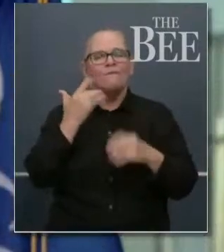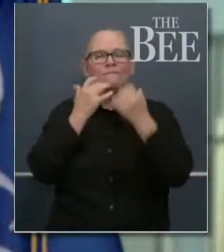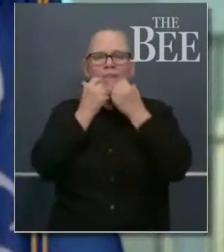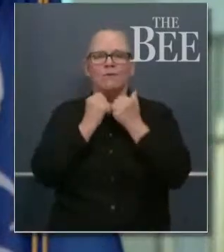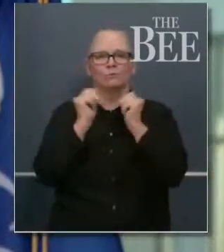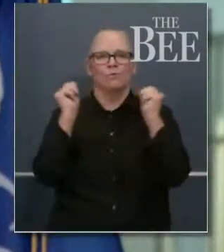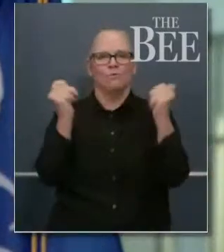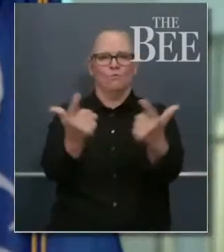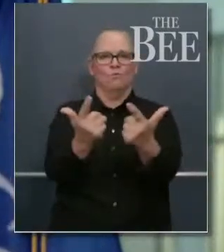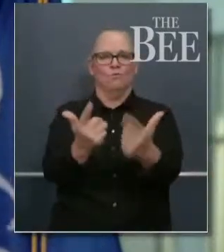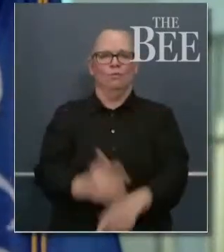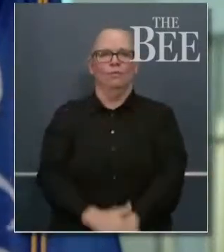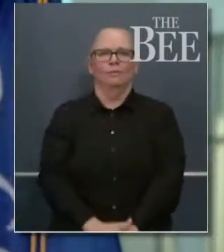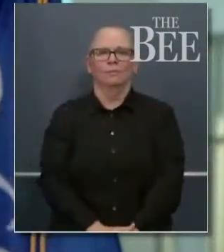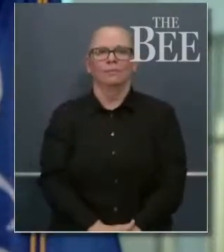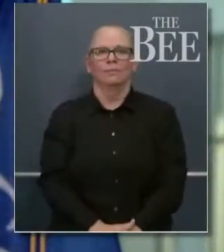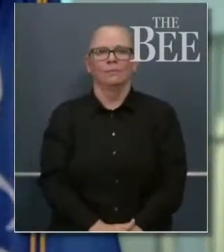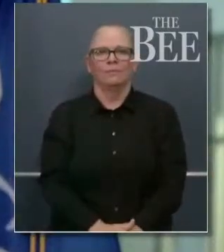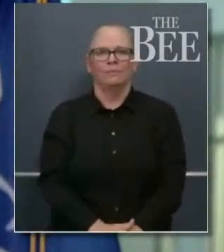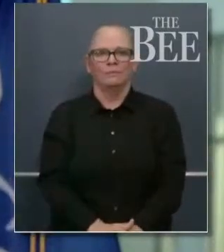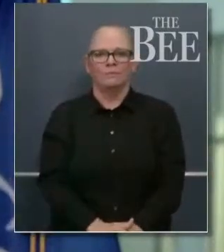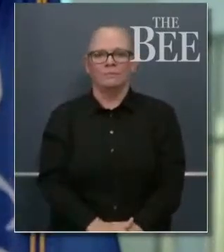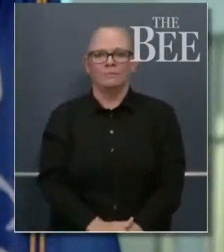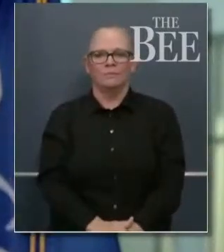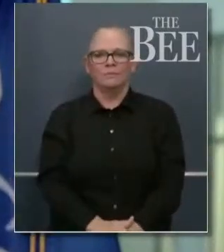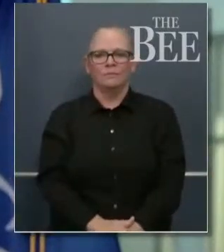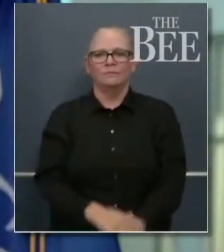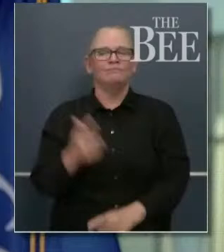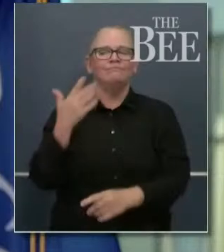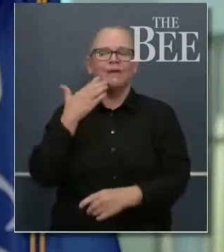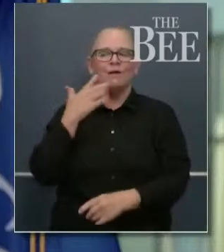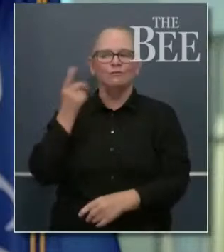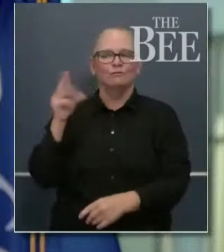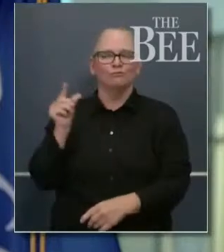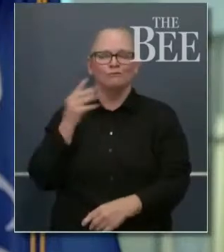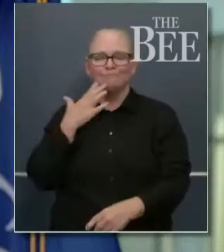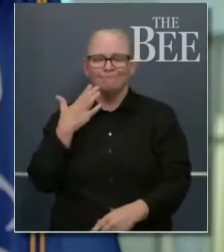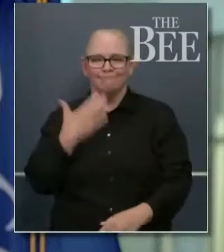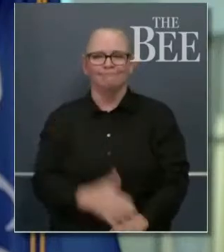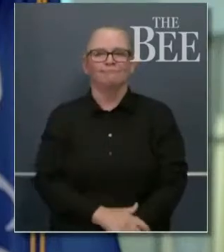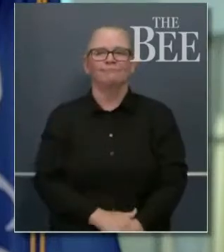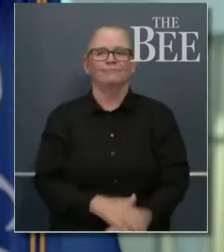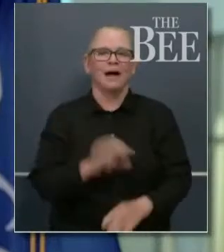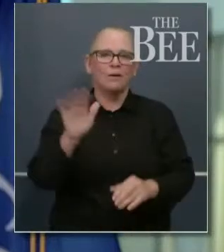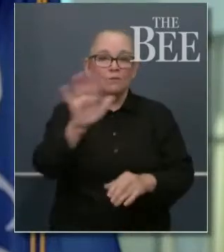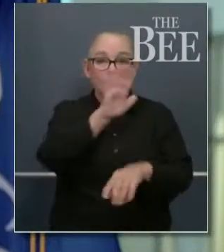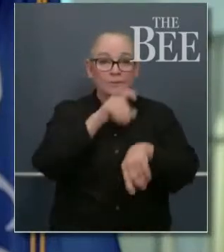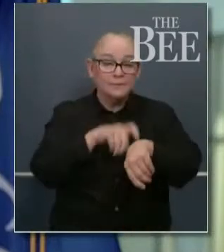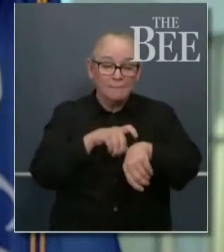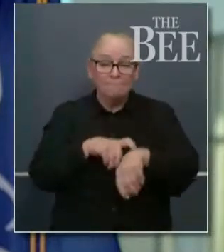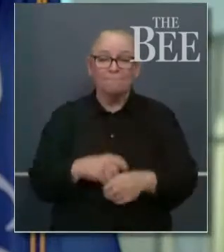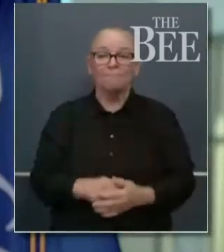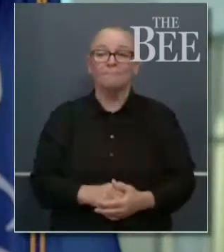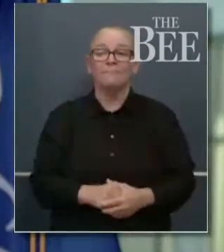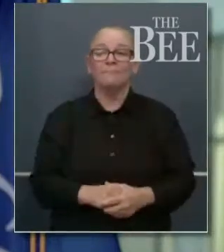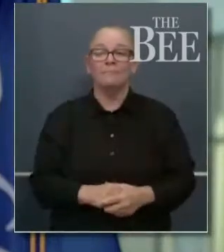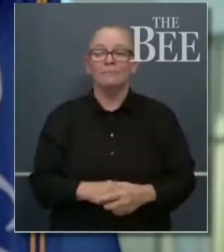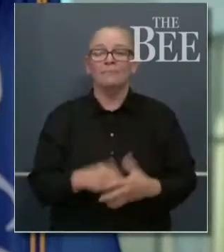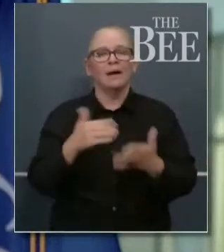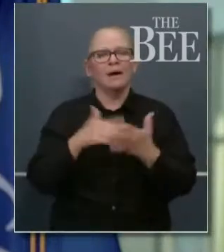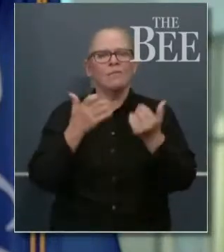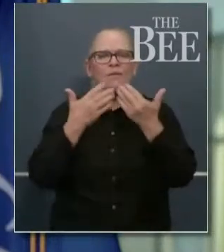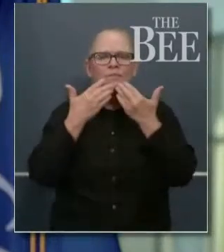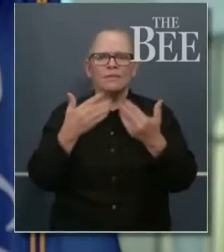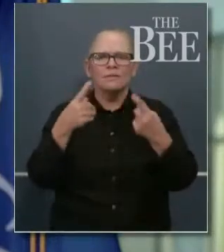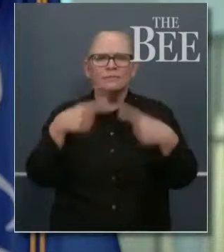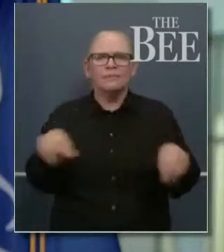Thanks, Dr. Gallion. Again, thank you, everybody, for the privilege of your time. And again, I cannot express enough thanks and gratitude to all